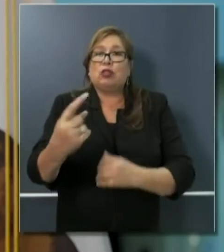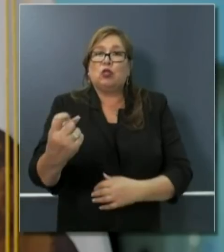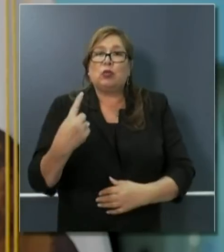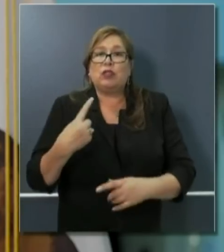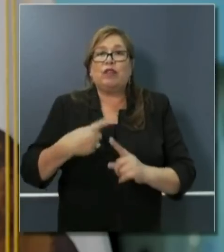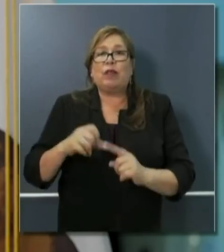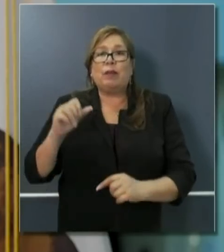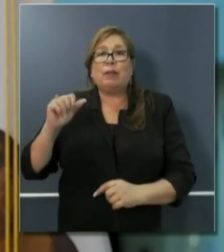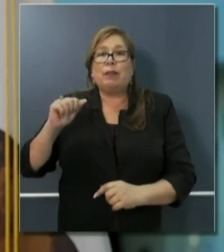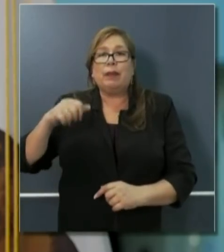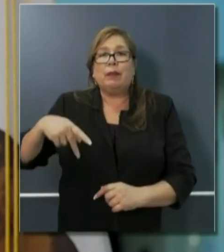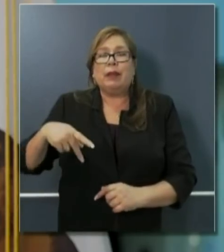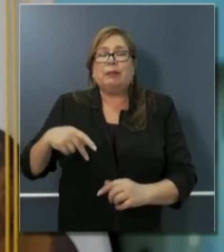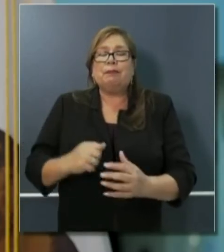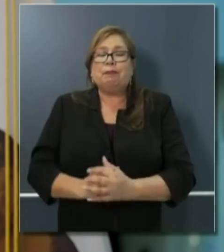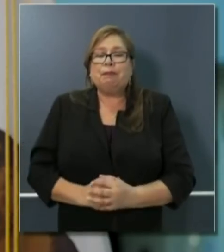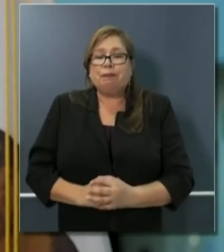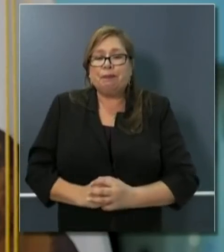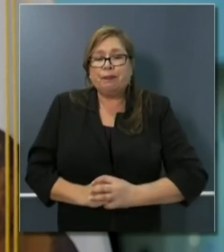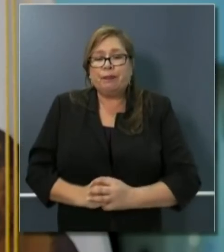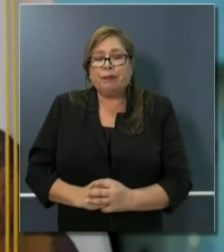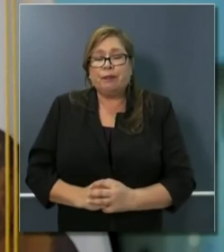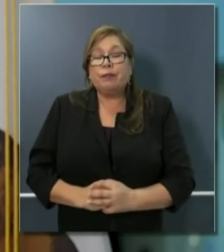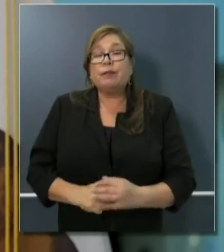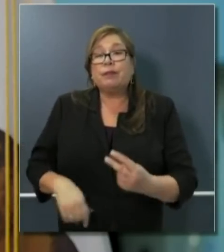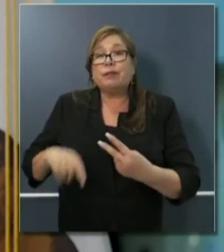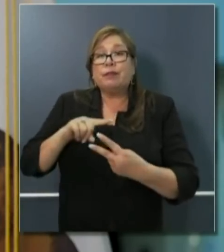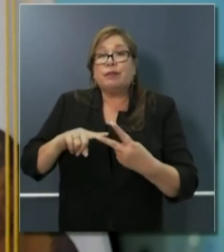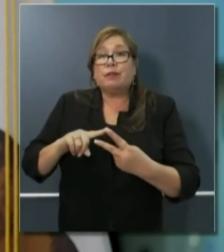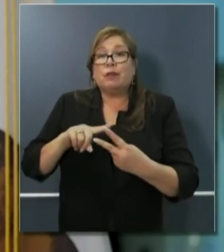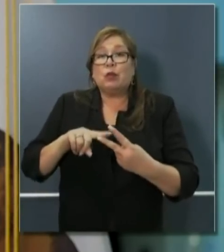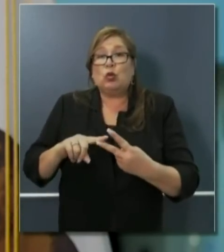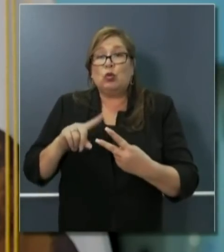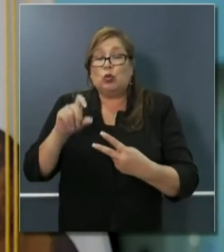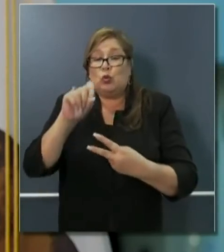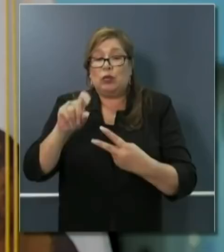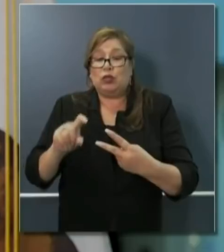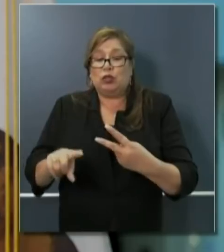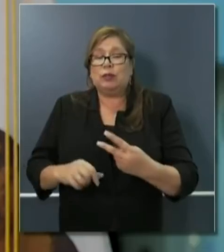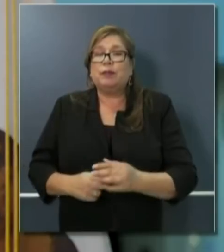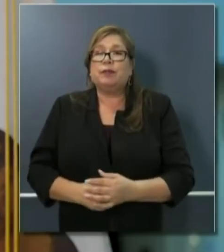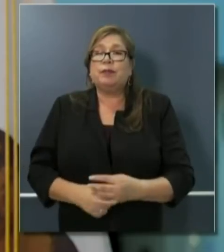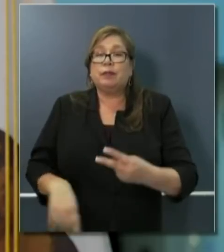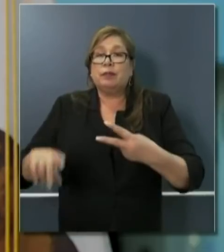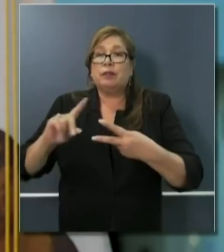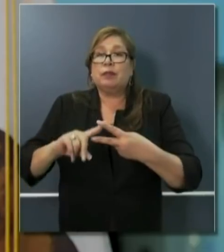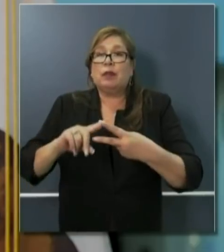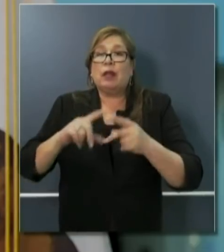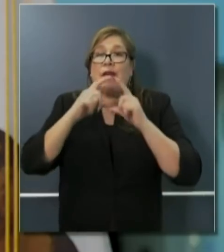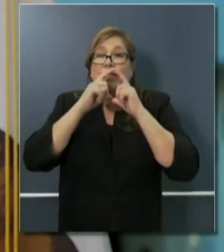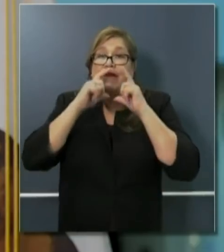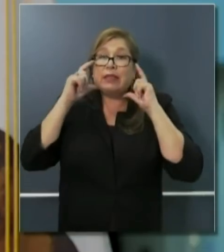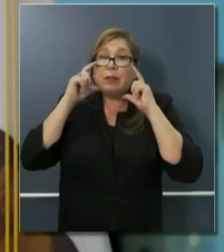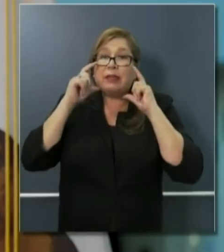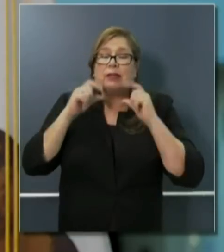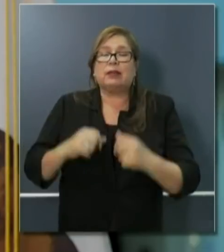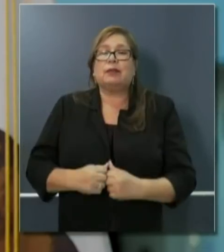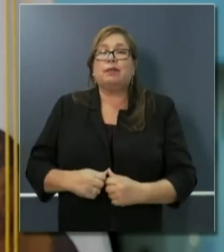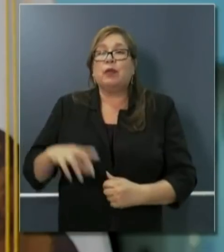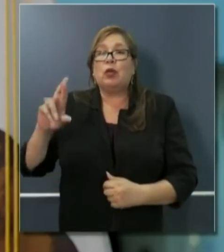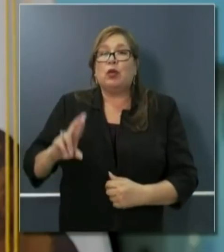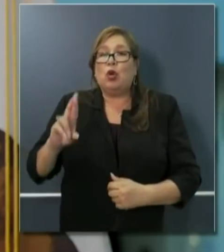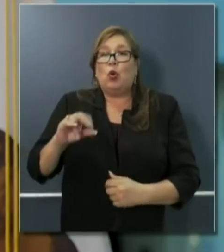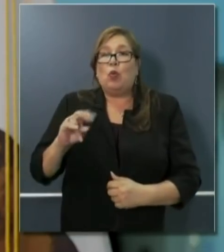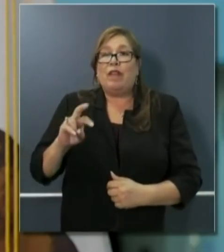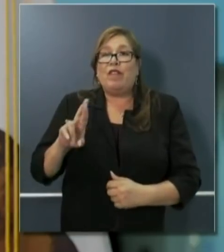Hi, Governor. I actually have two questions for you. So the first one is on face masks. So Riverside County has put out